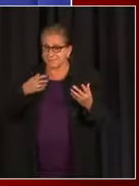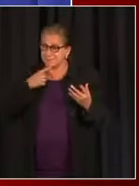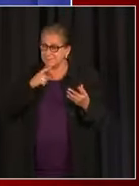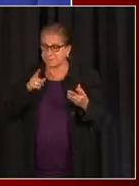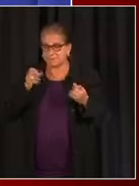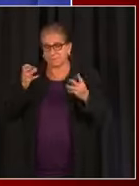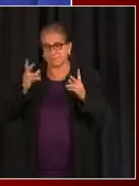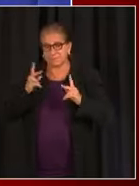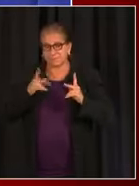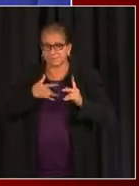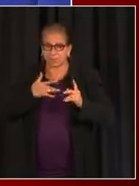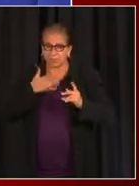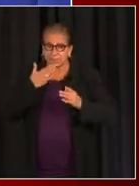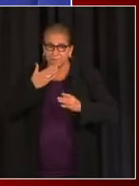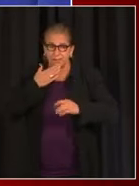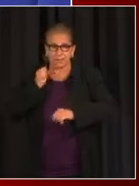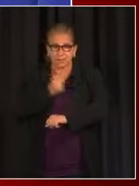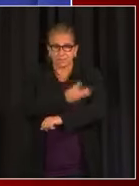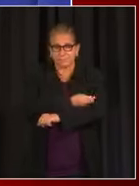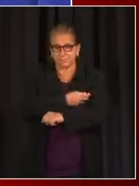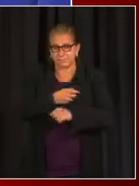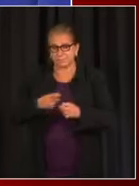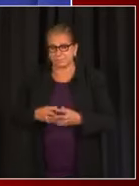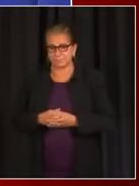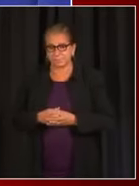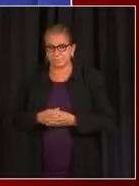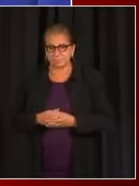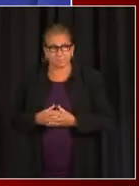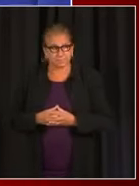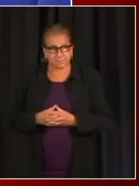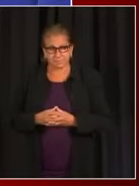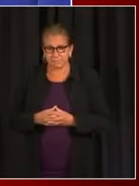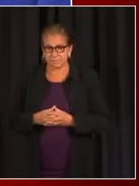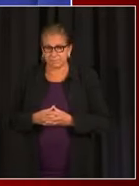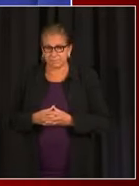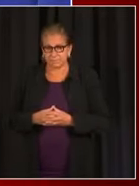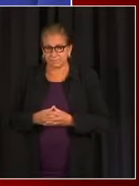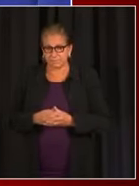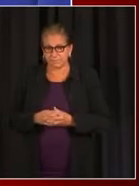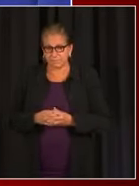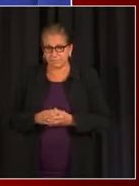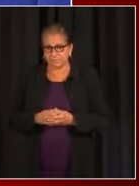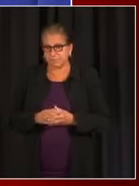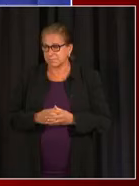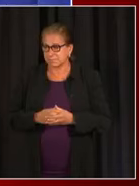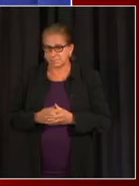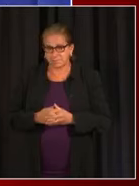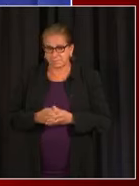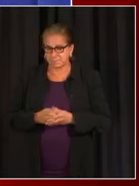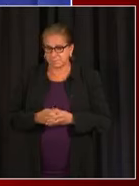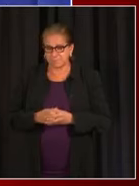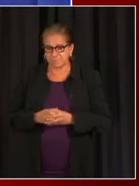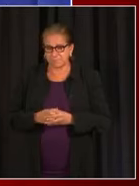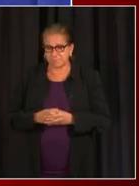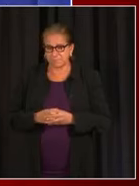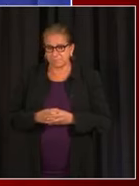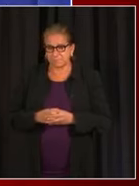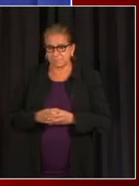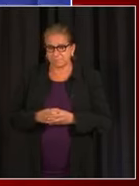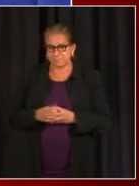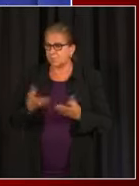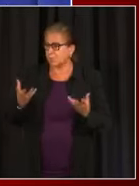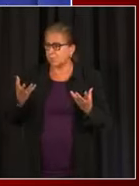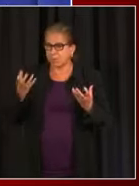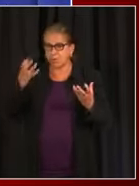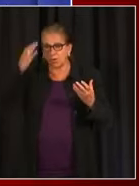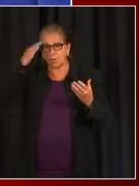grateful for the opportunity to have received the vaccine and continue to encourage other people to be vaccinated. And the reason why they're grateful